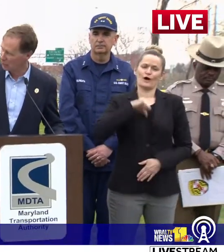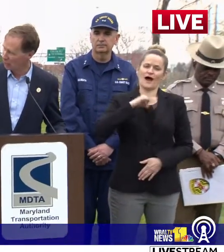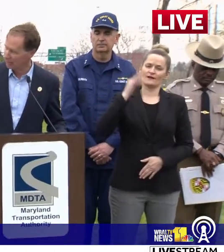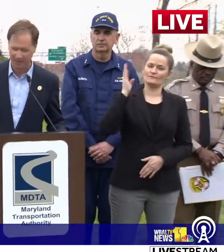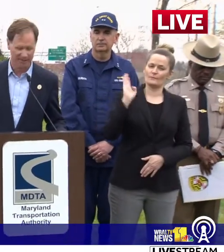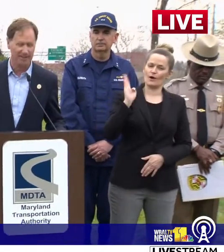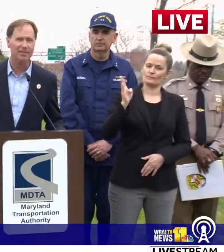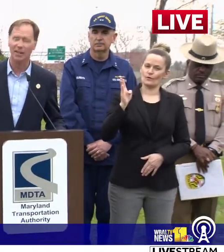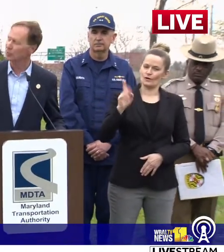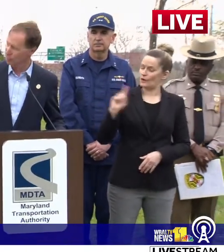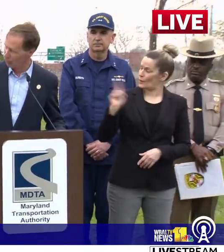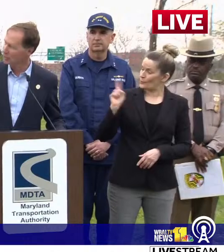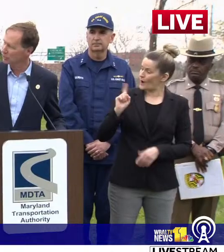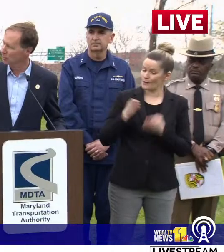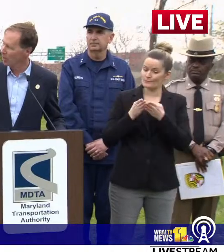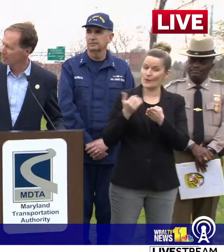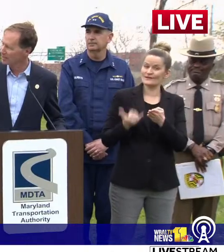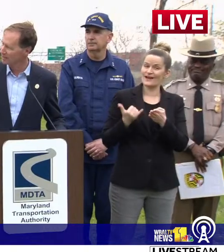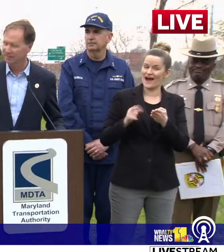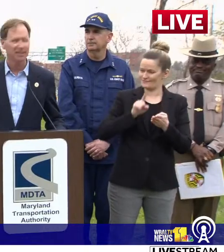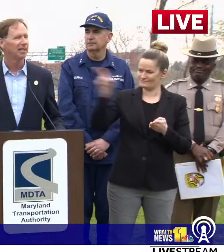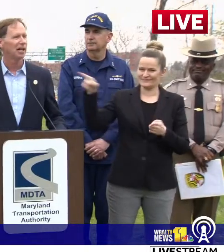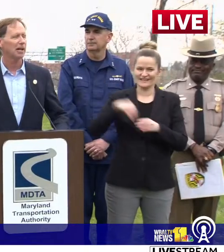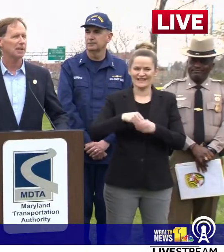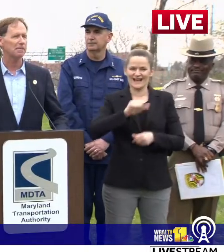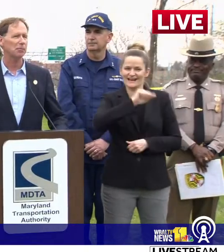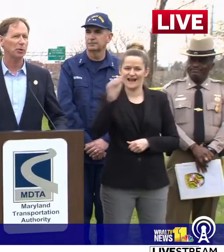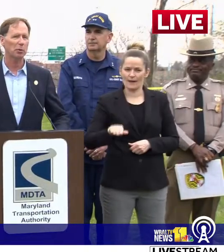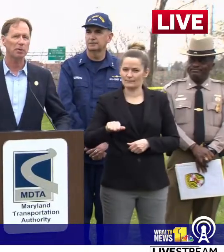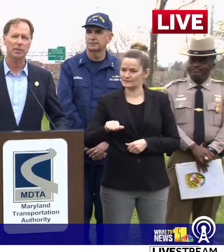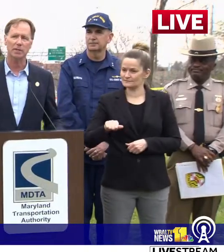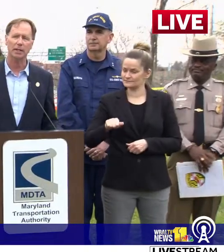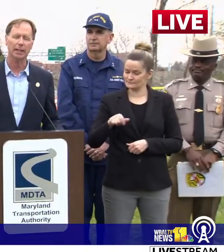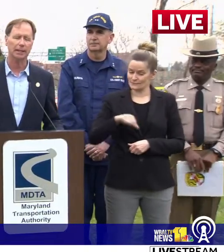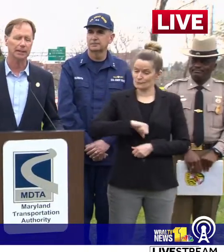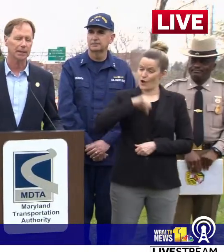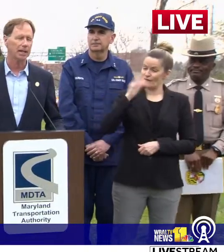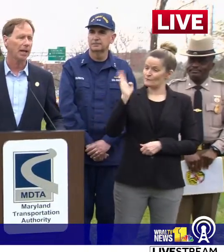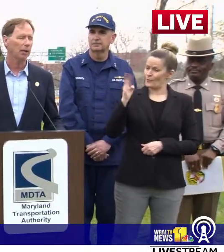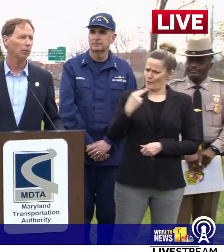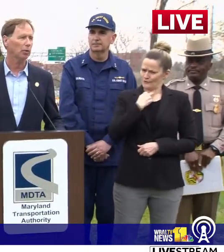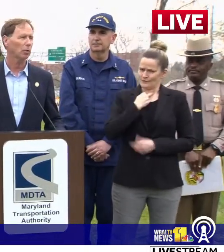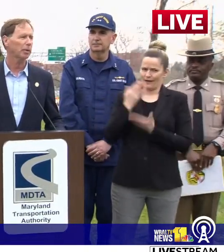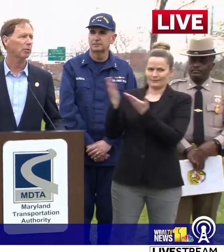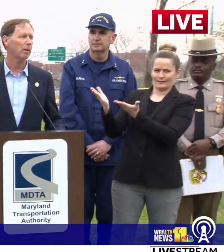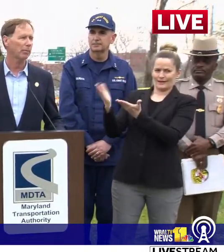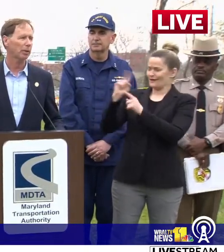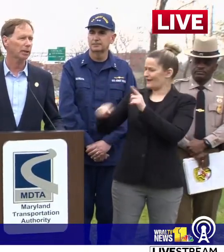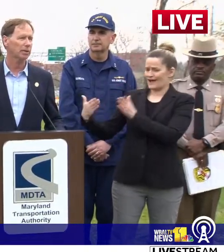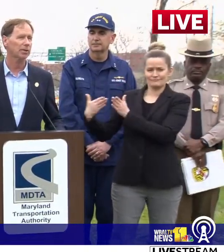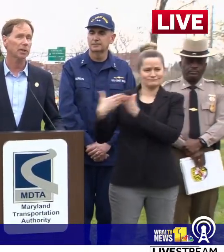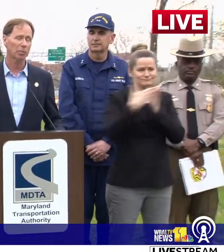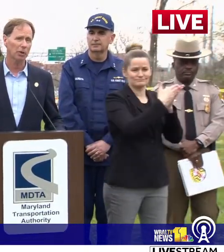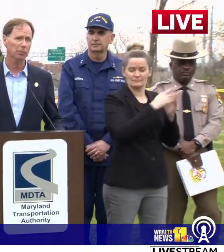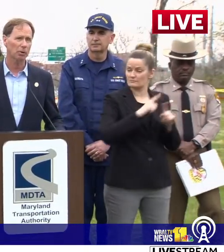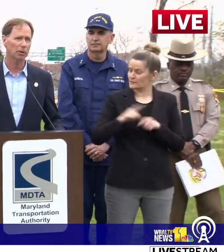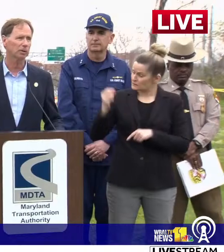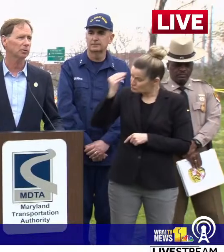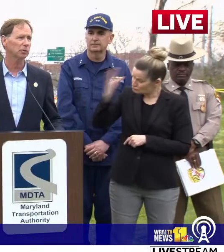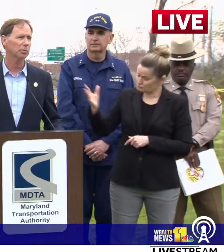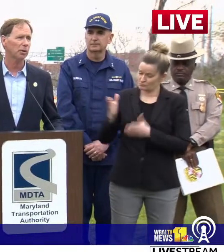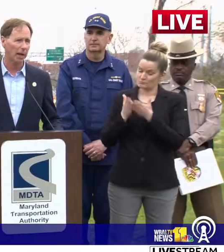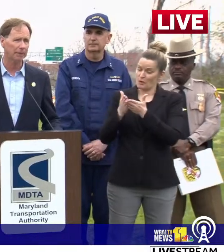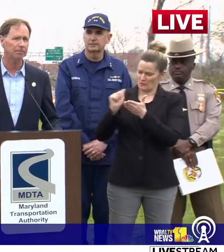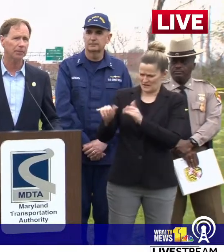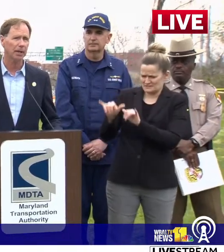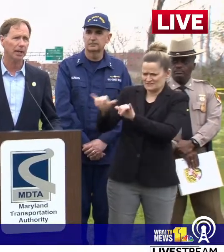it to get home, but I'll tell you that it can stay as long as it wants. We will be visiting it, and we will be remembering the city